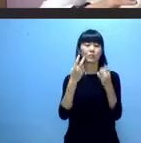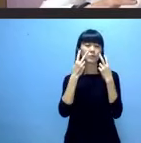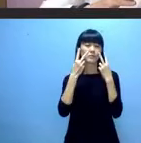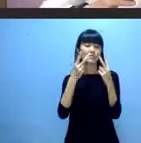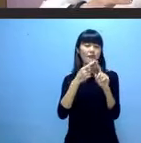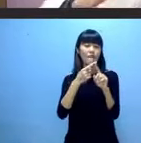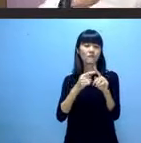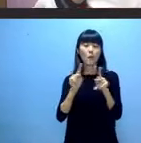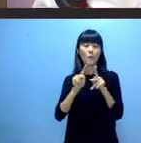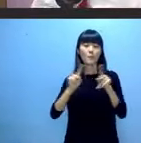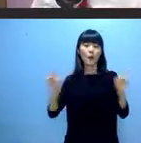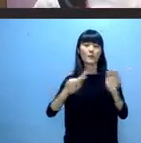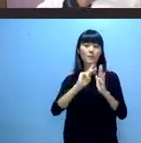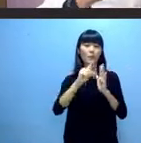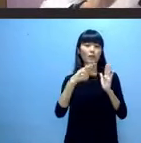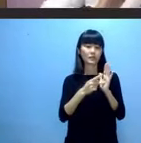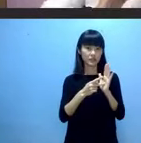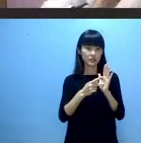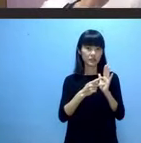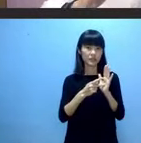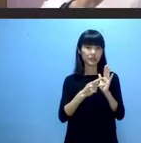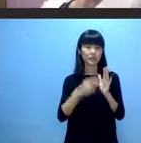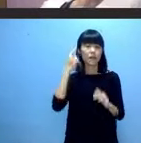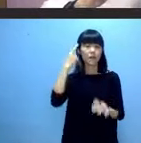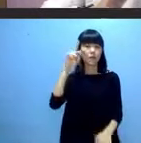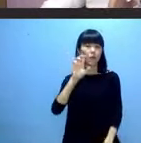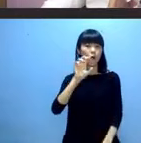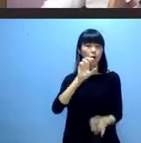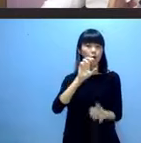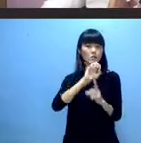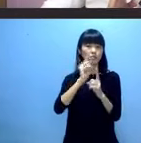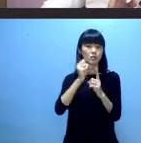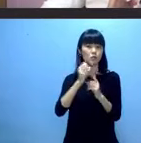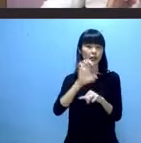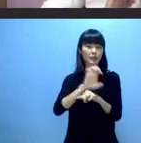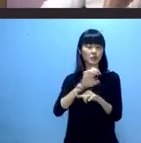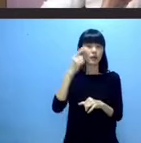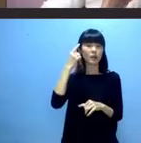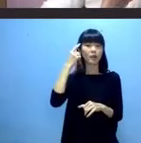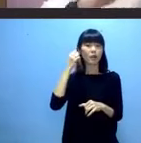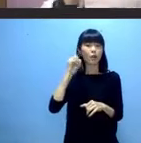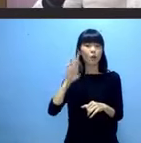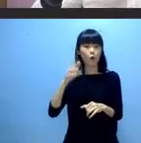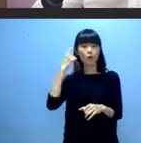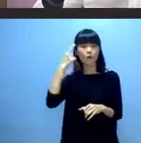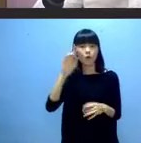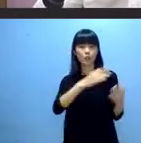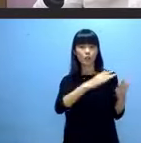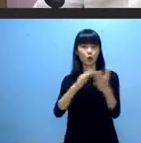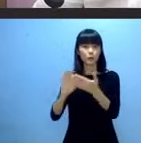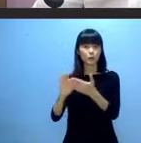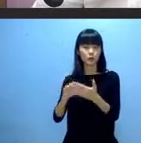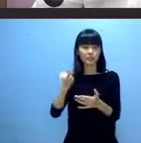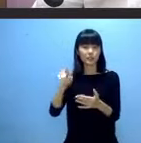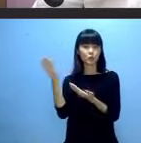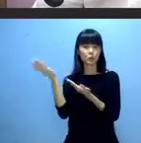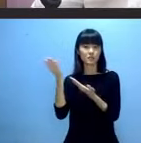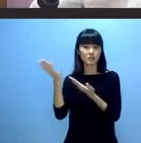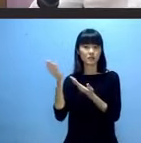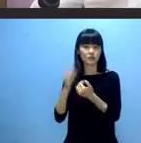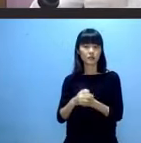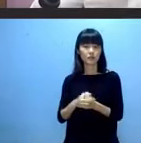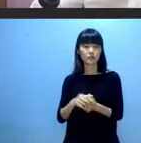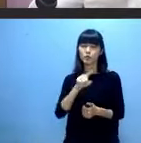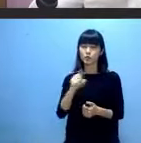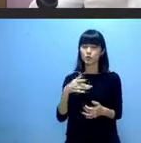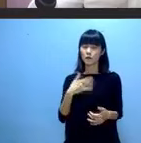social enterprises, or for that matter, any of those communities that you serve here in Singapore? Do you feel like there might be some